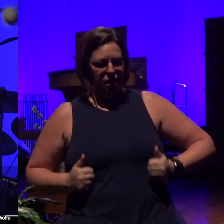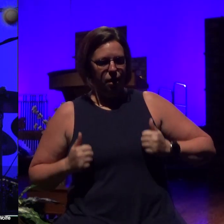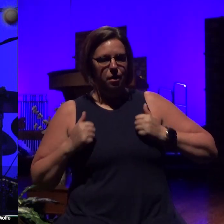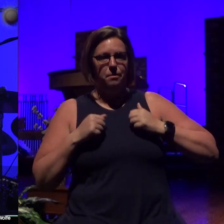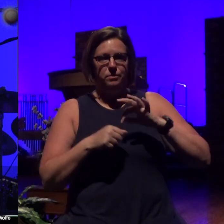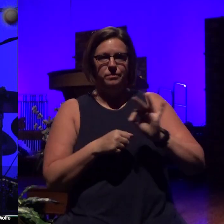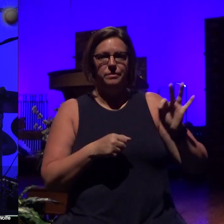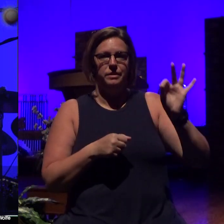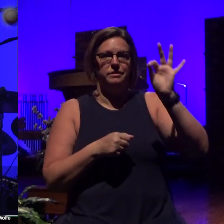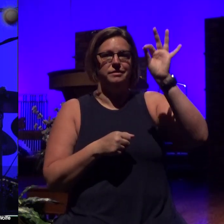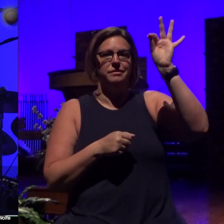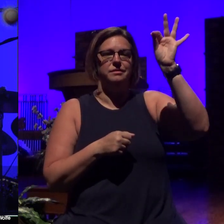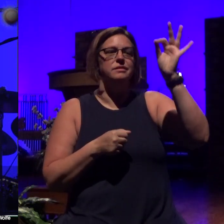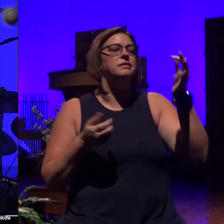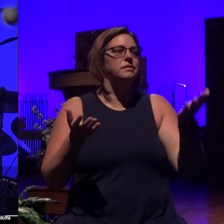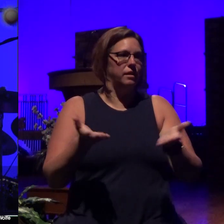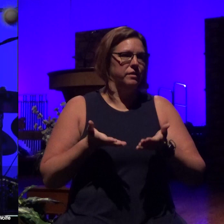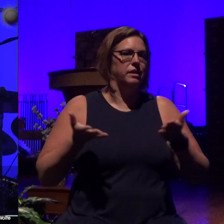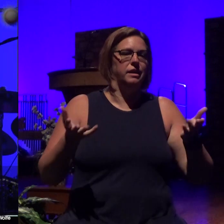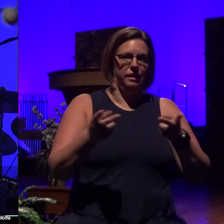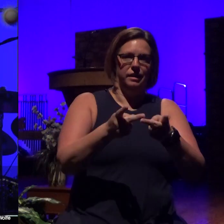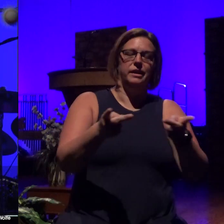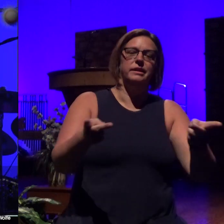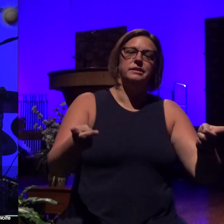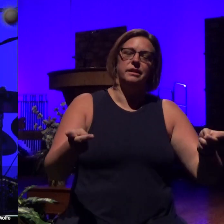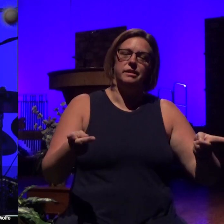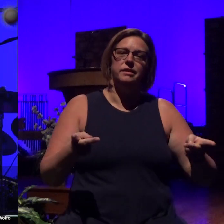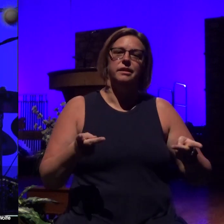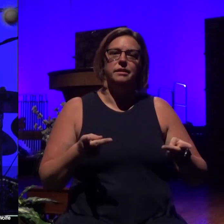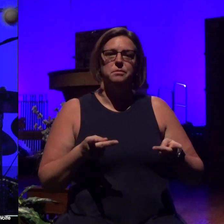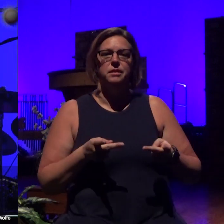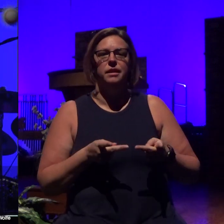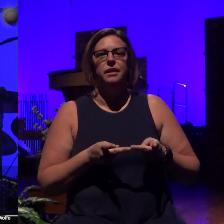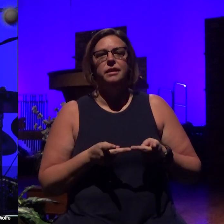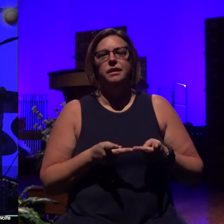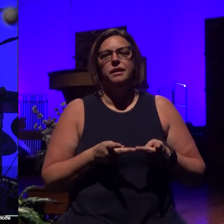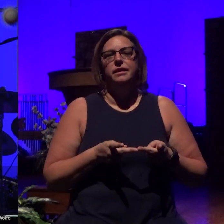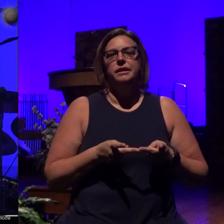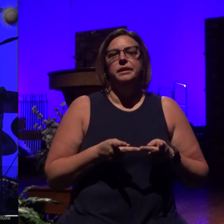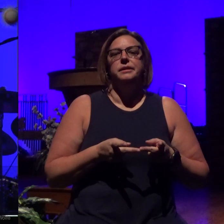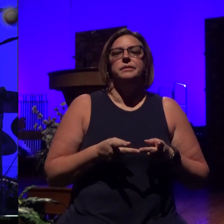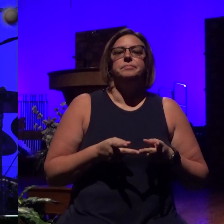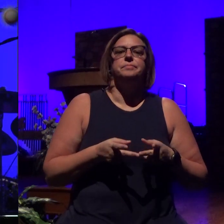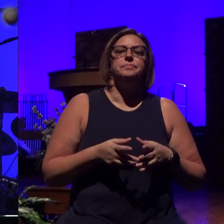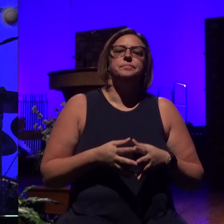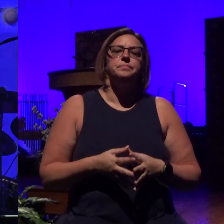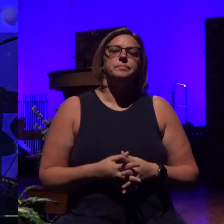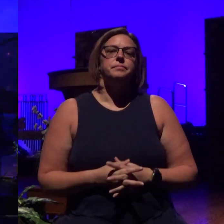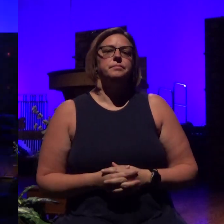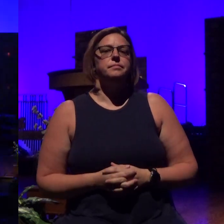Surely the presence of God is in this place.